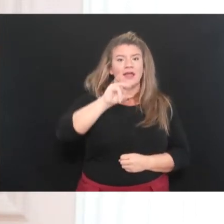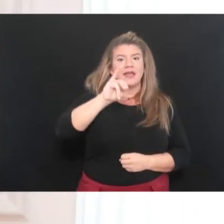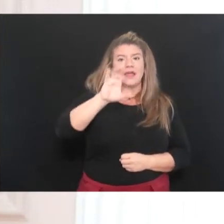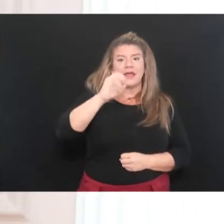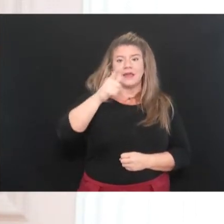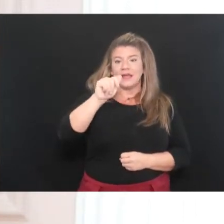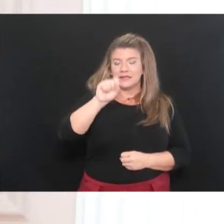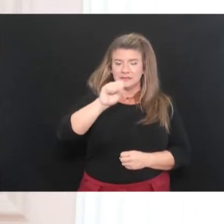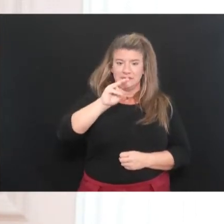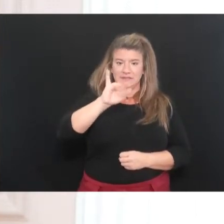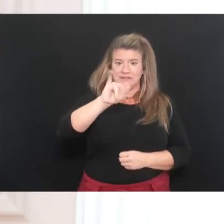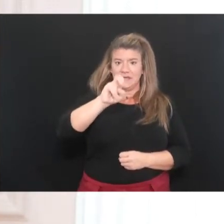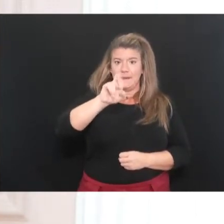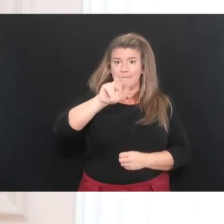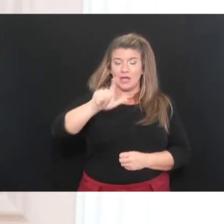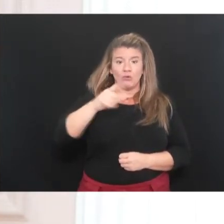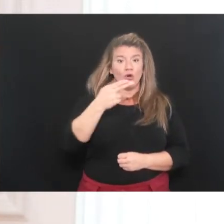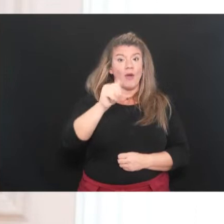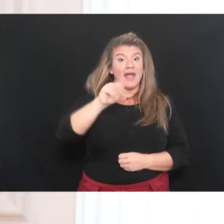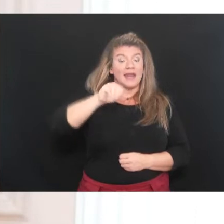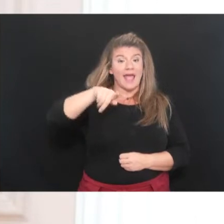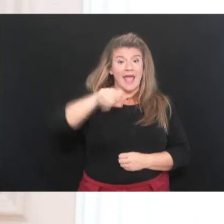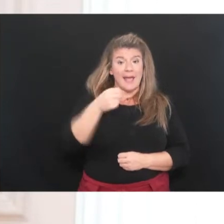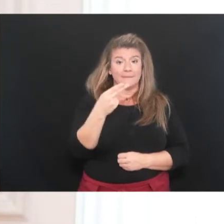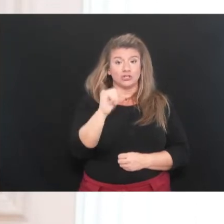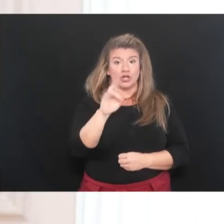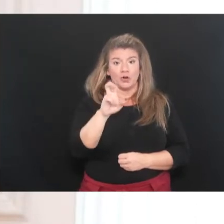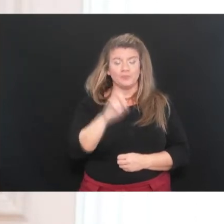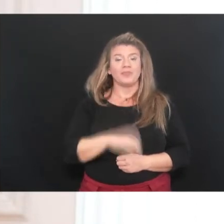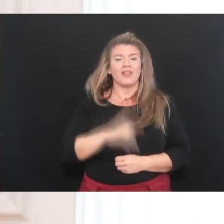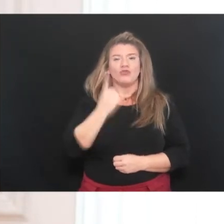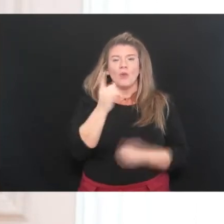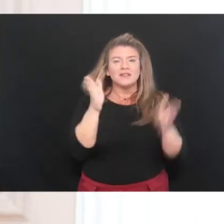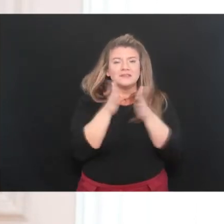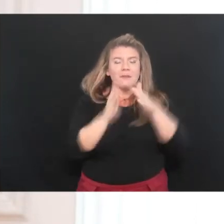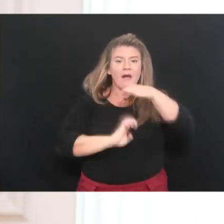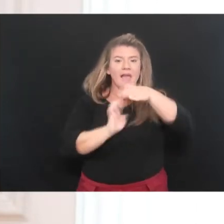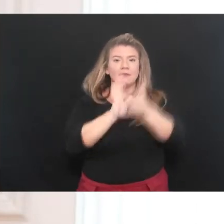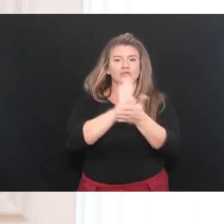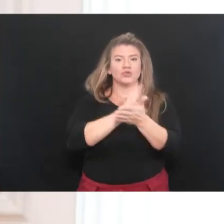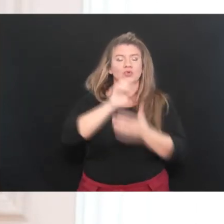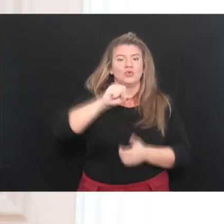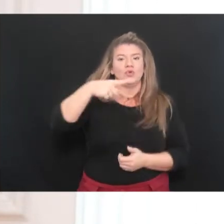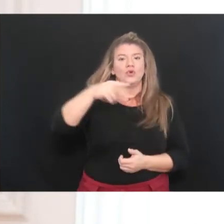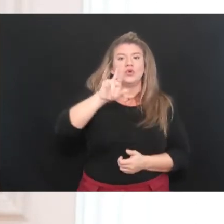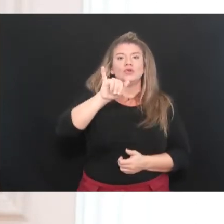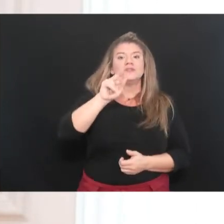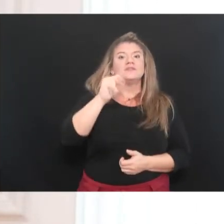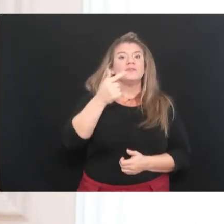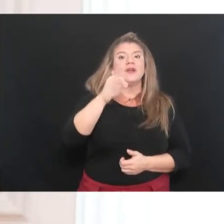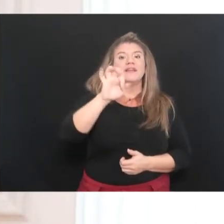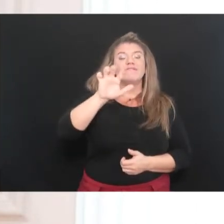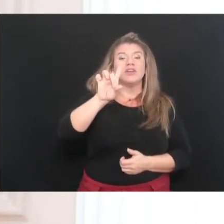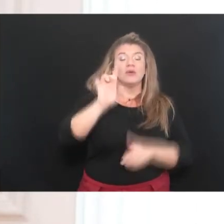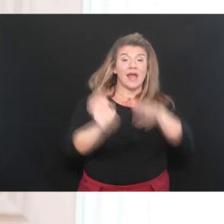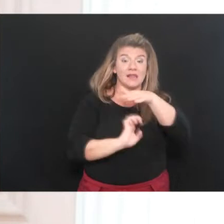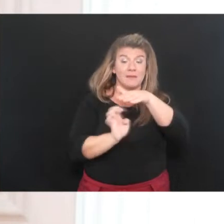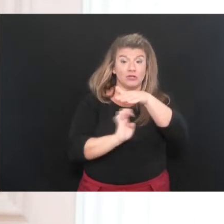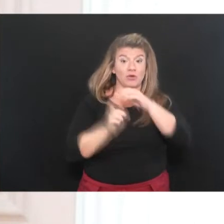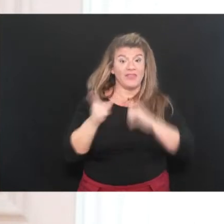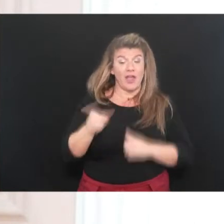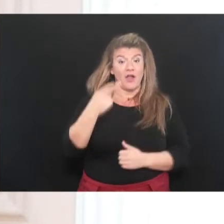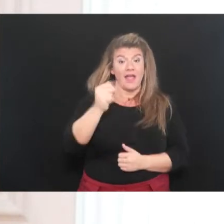And in particular, there's a little elementary school in Hampshire County. It's Springfield Elementary. And the staff